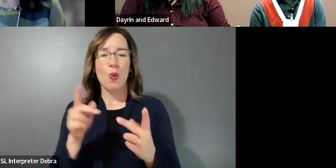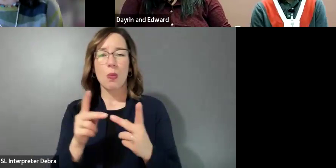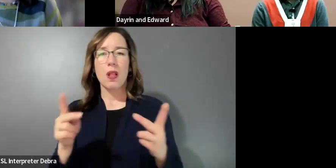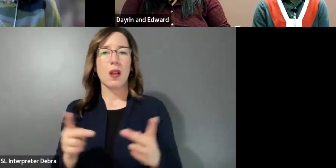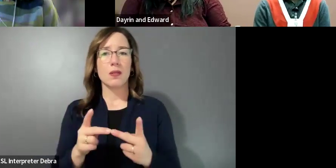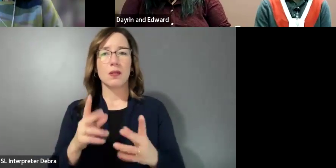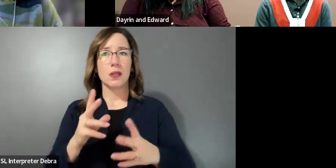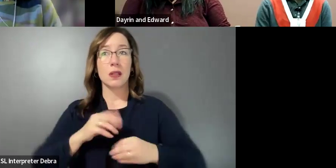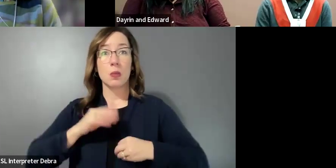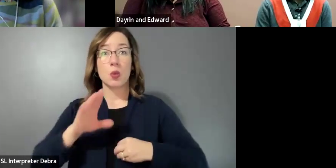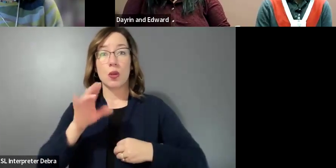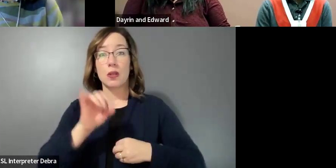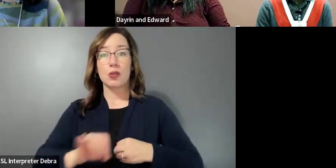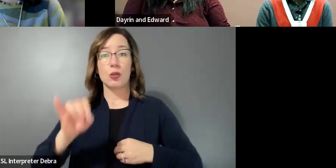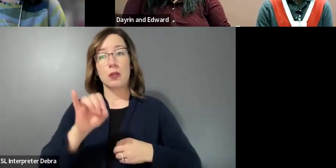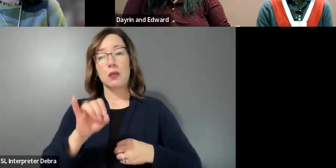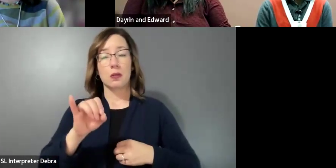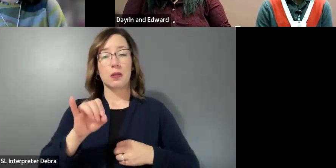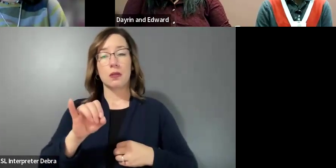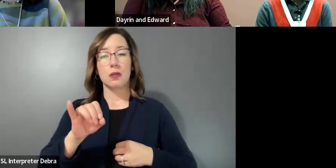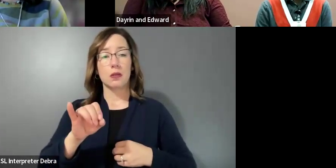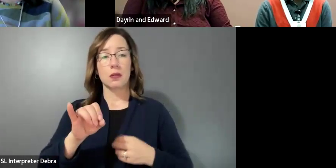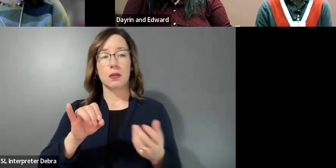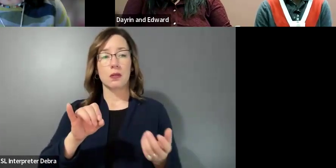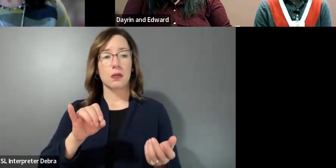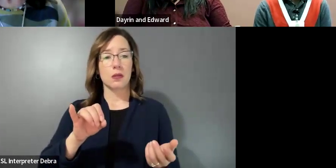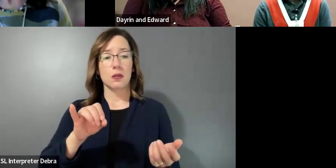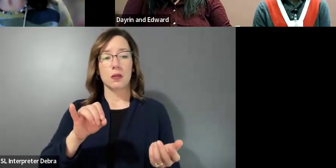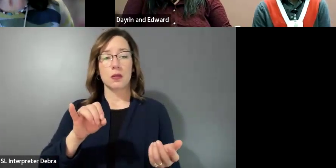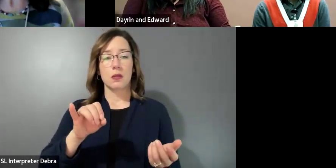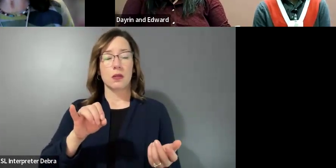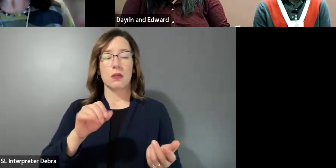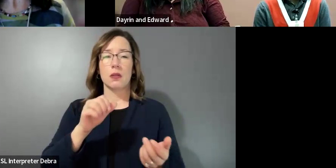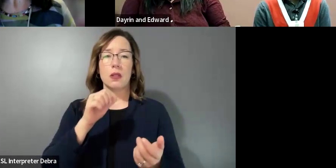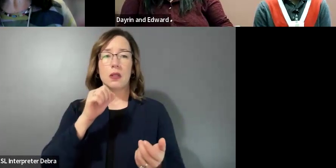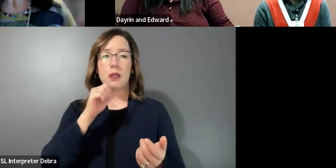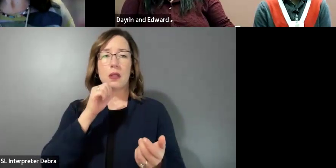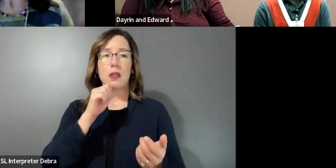take your insurance. So it's really good to call in advance.